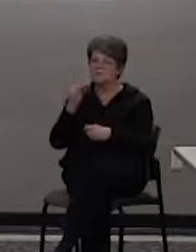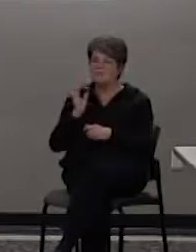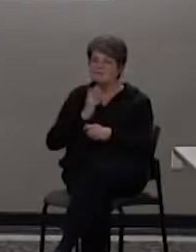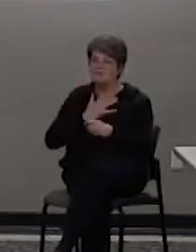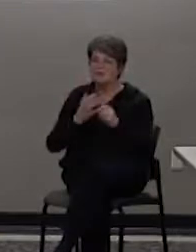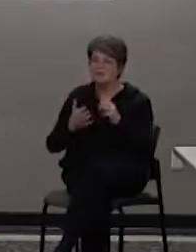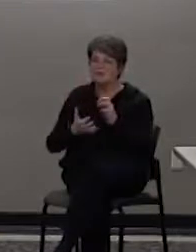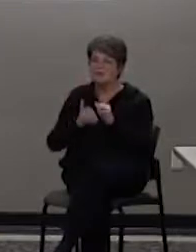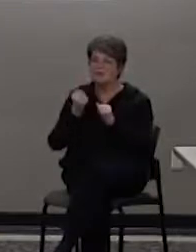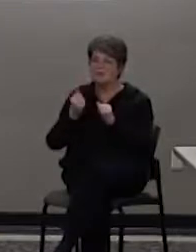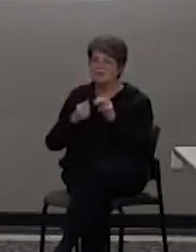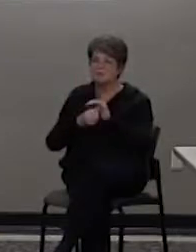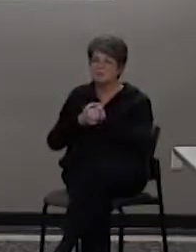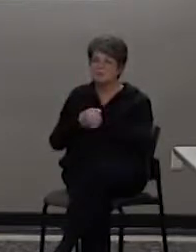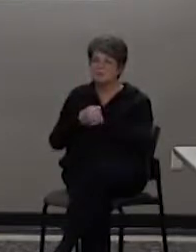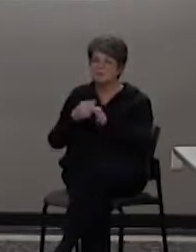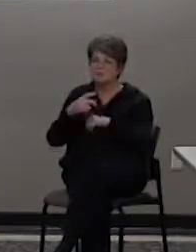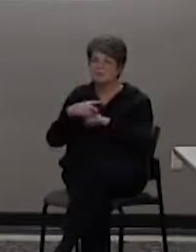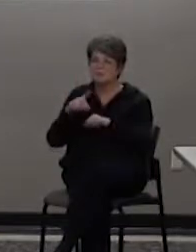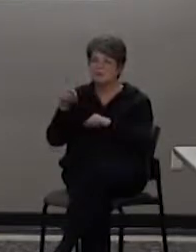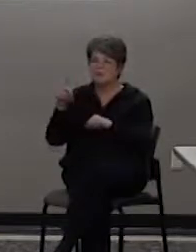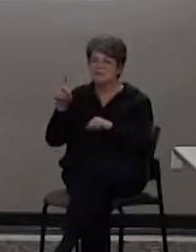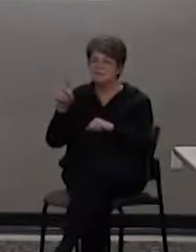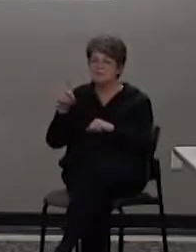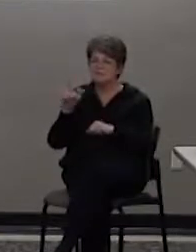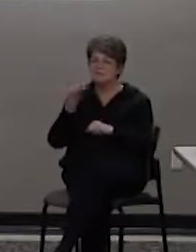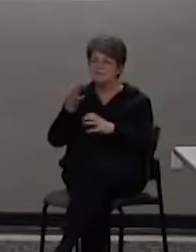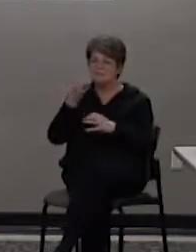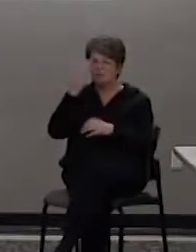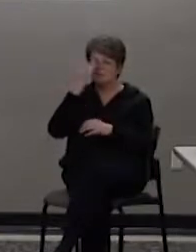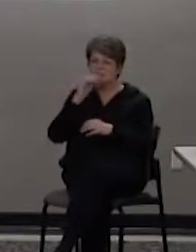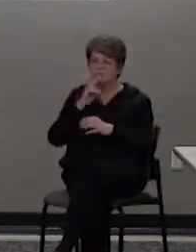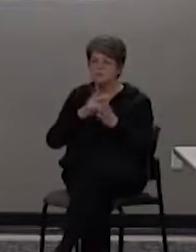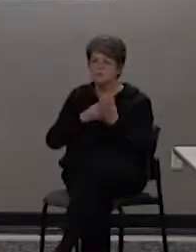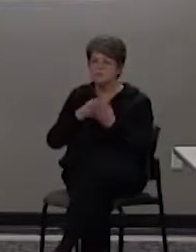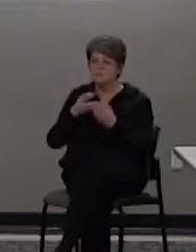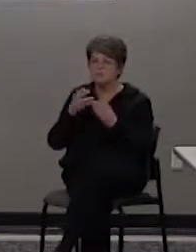most hidden diamonds in the rough, if I'm not sure.